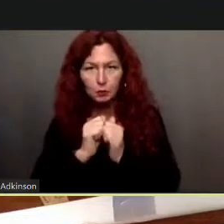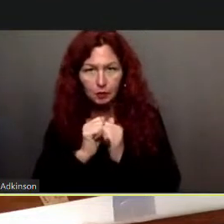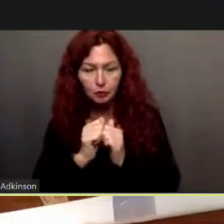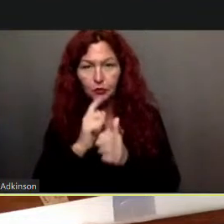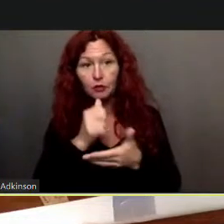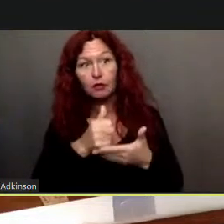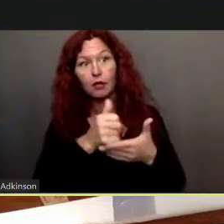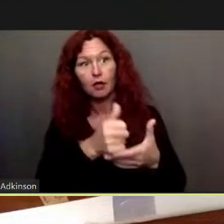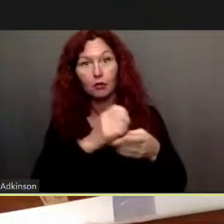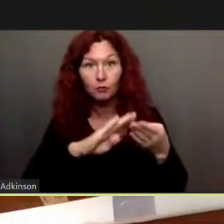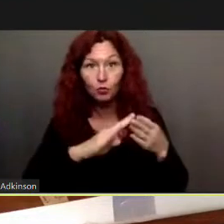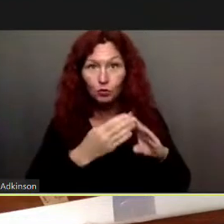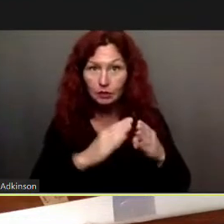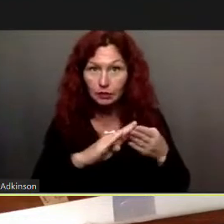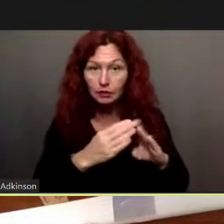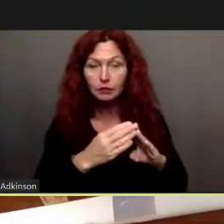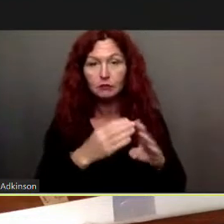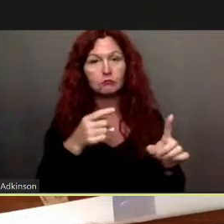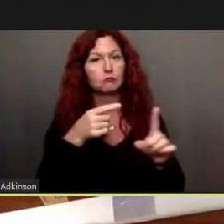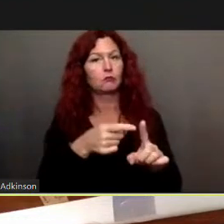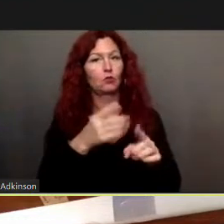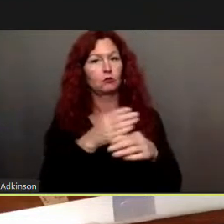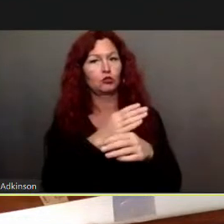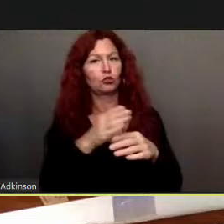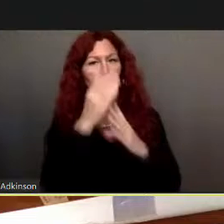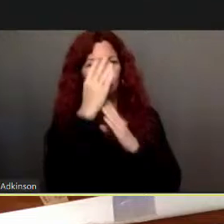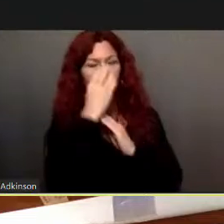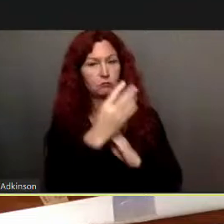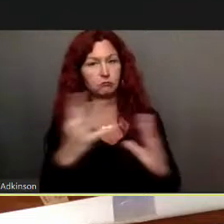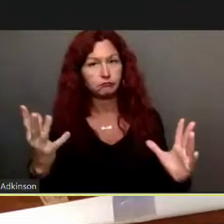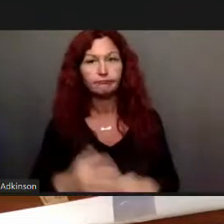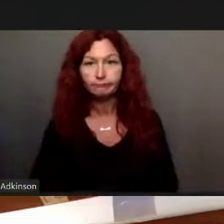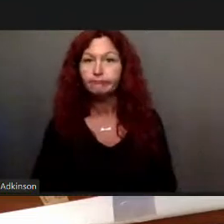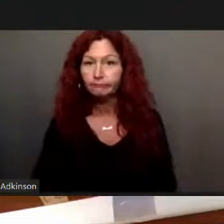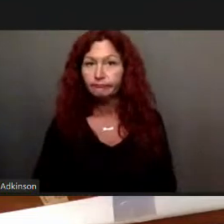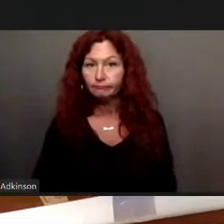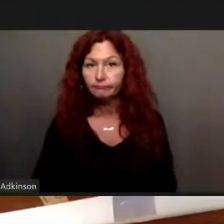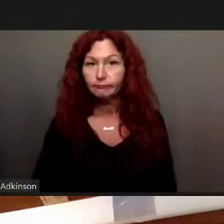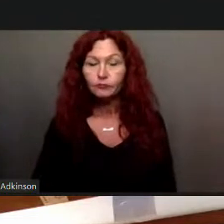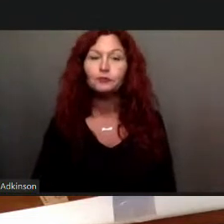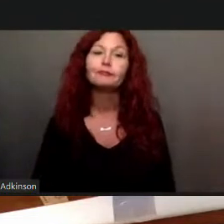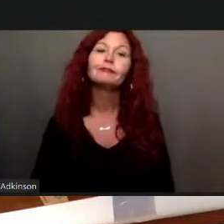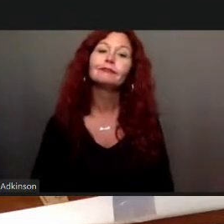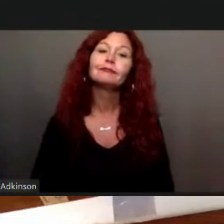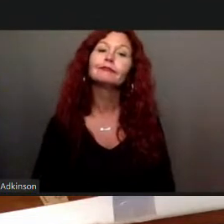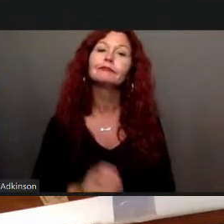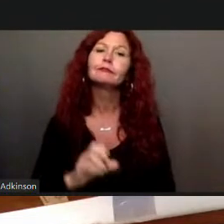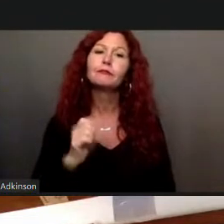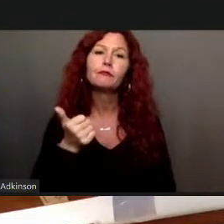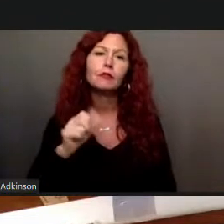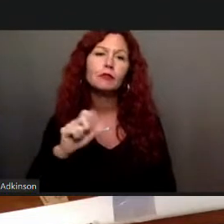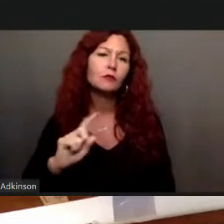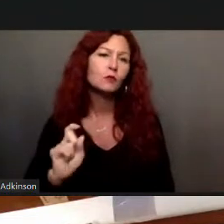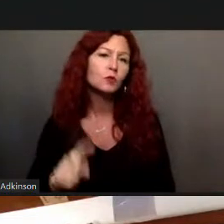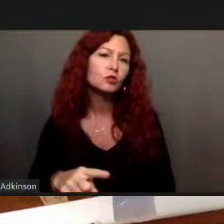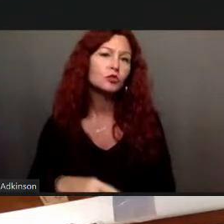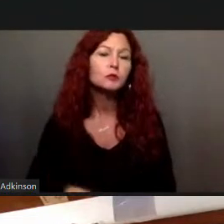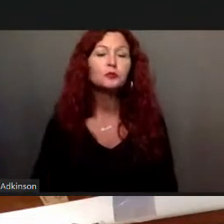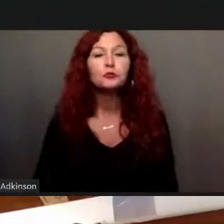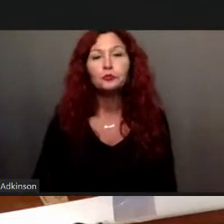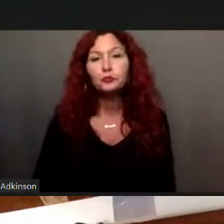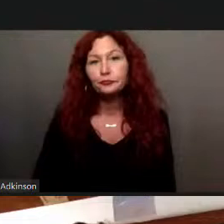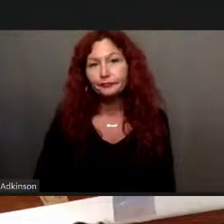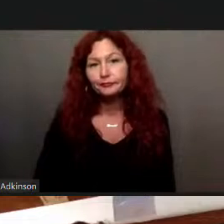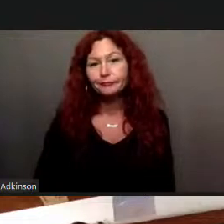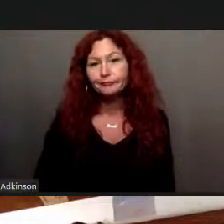we get the information out to everybody that needs it. Okay. I also had another question, if I may. This is